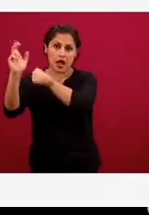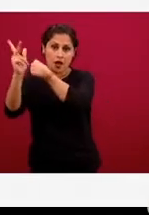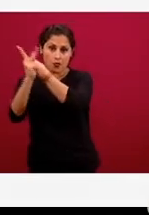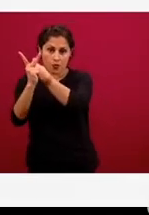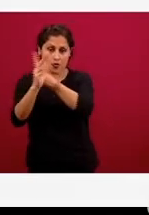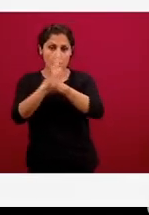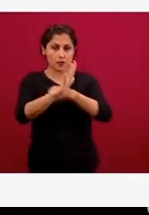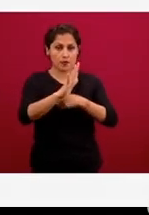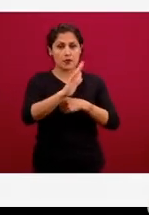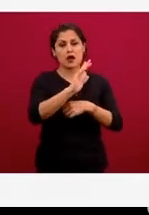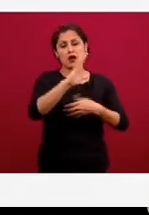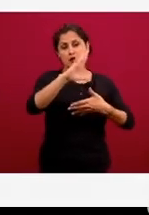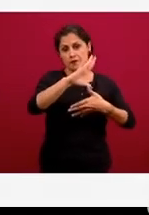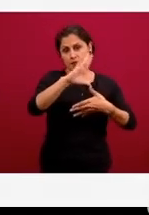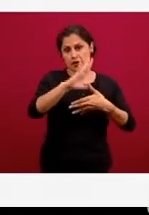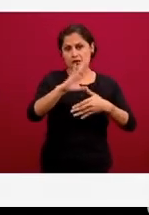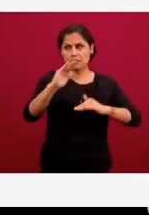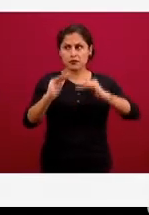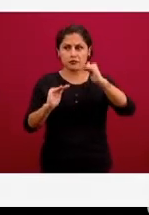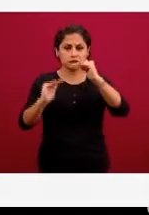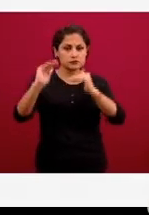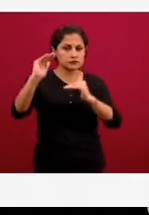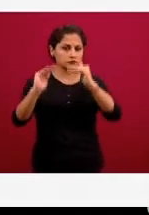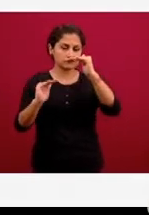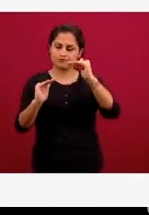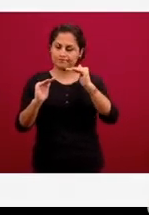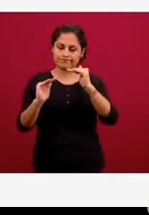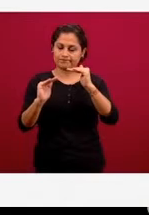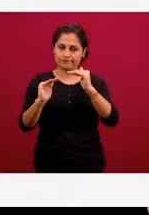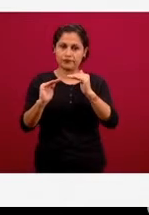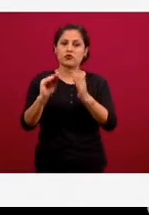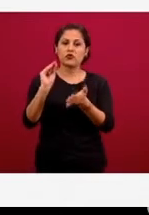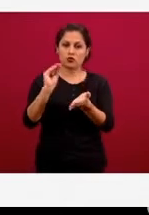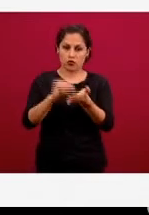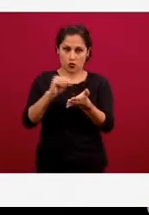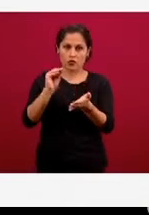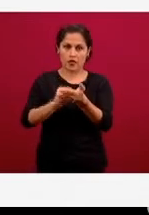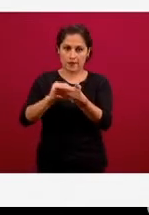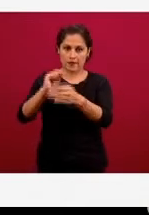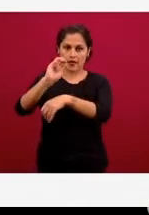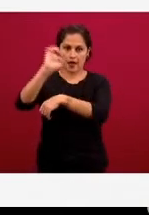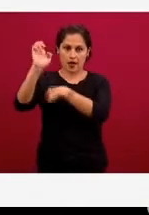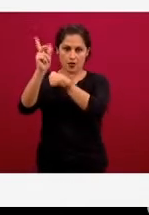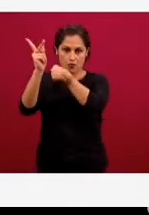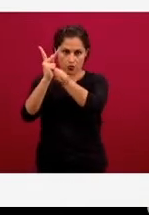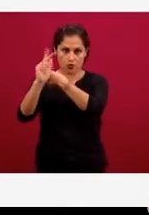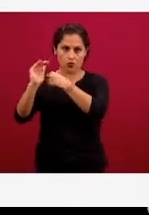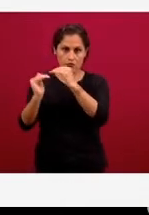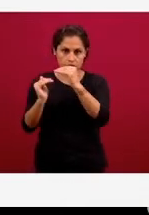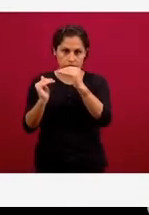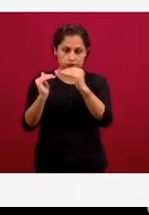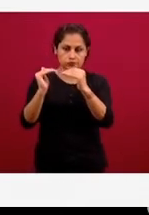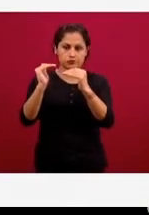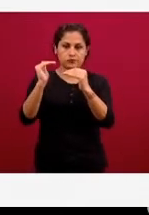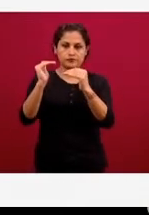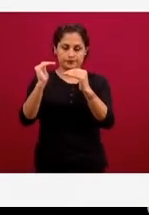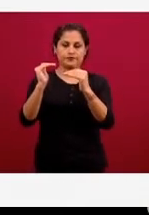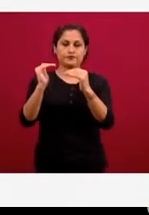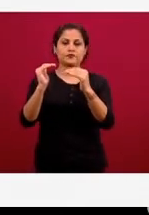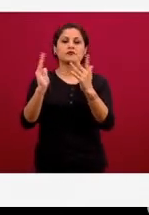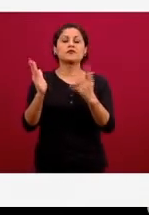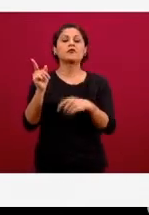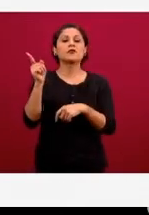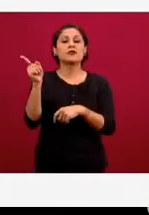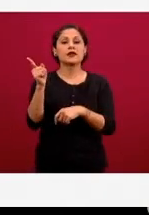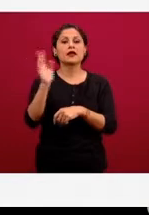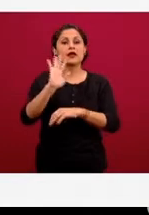can see that the Americas have increased a little. There has been more of a concentration of